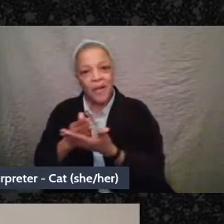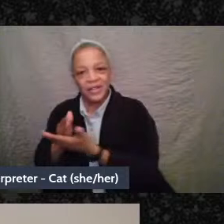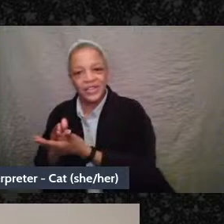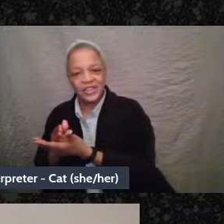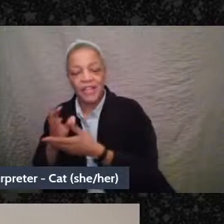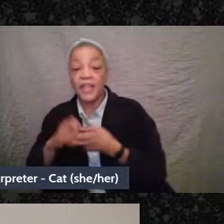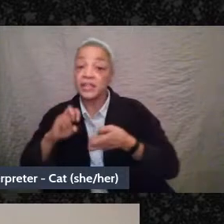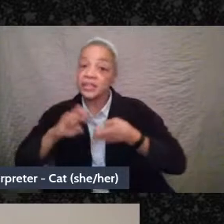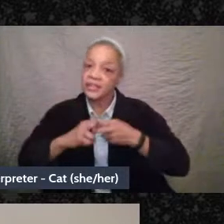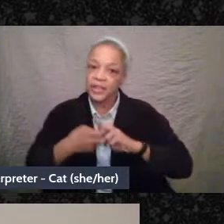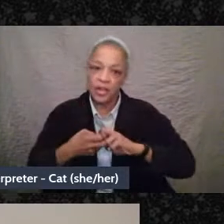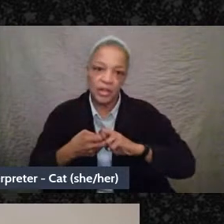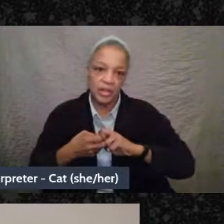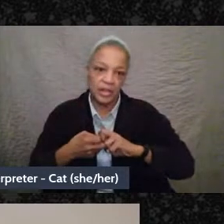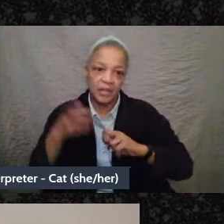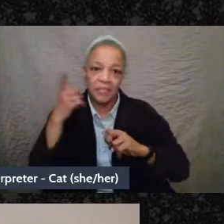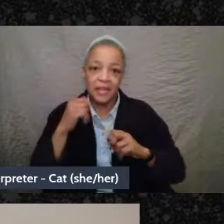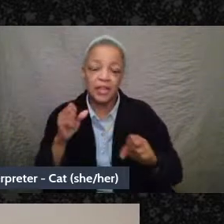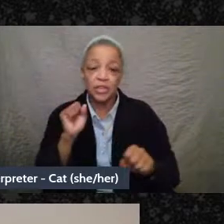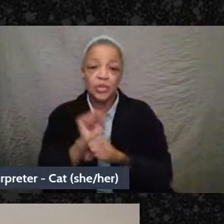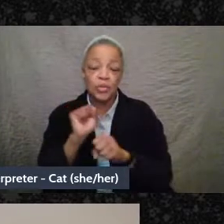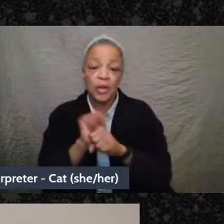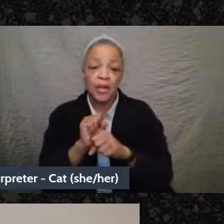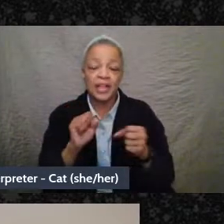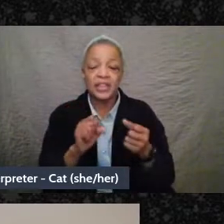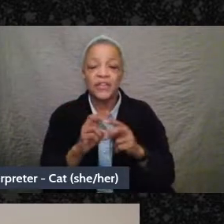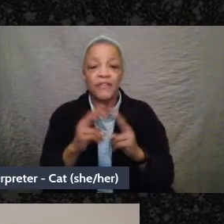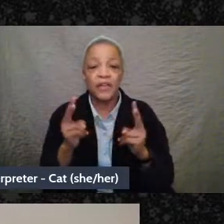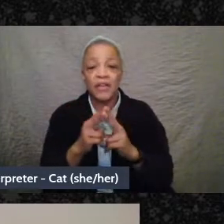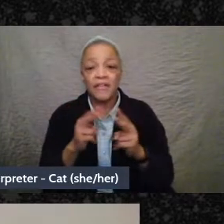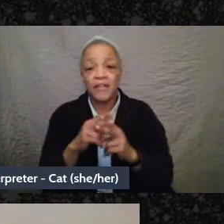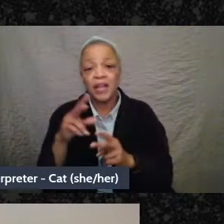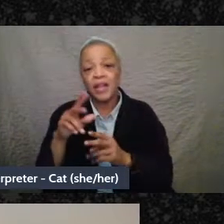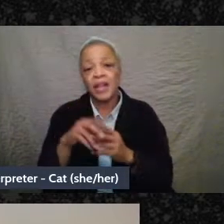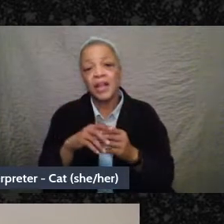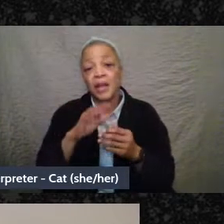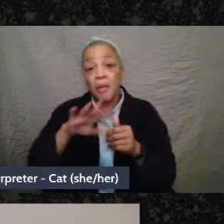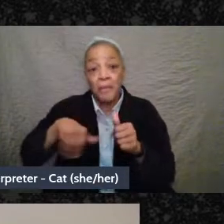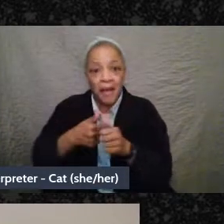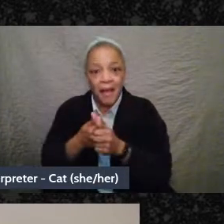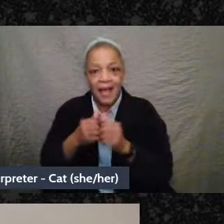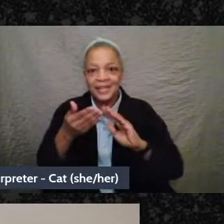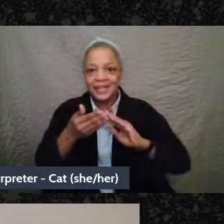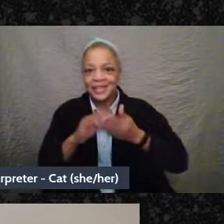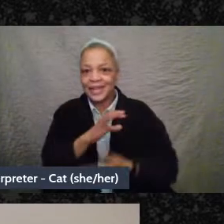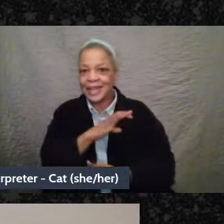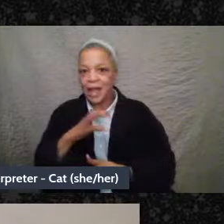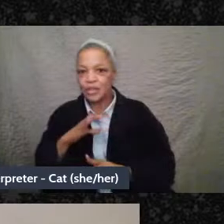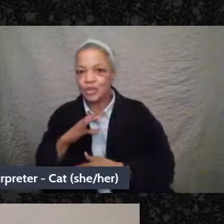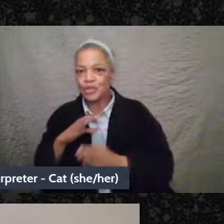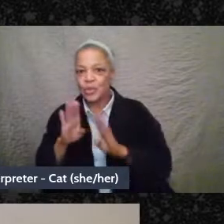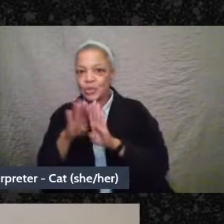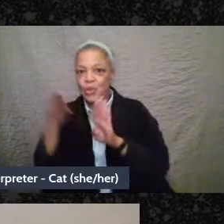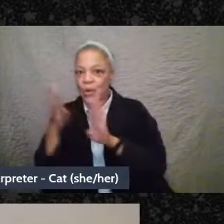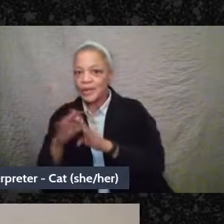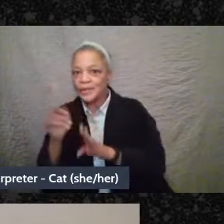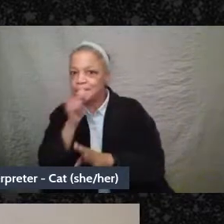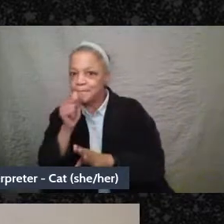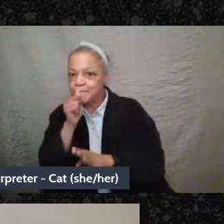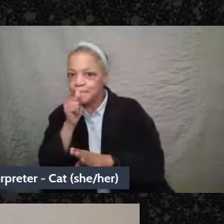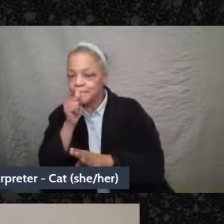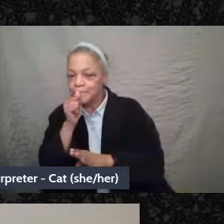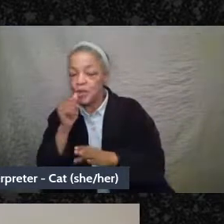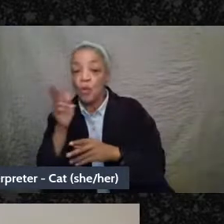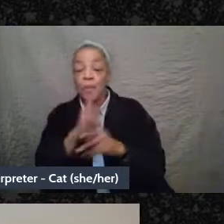difficult when the work is highly technocratic and is behind city council doors and all of this stuff. It's like, and also when people pop up